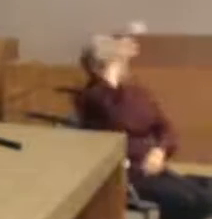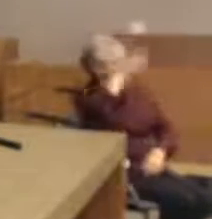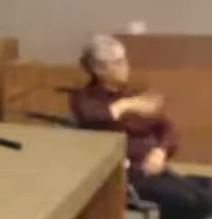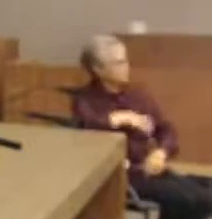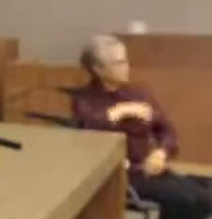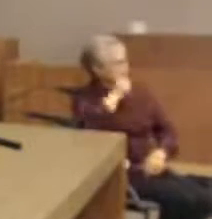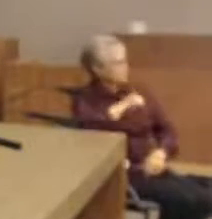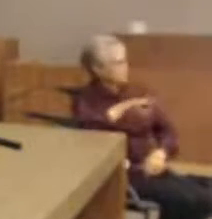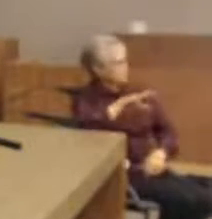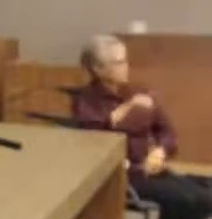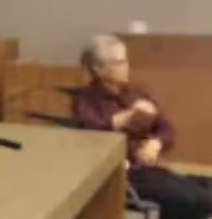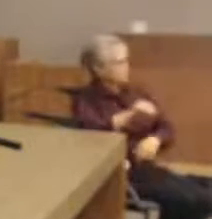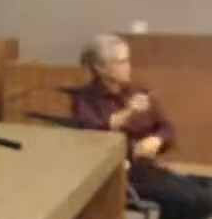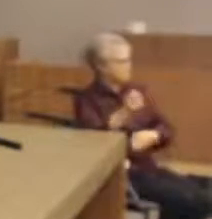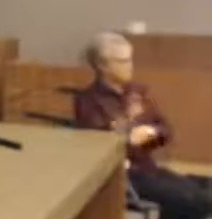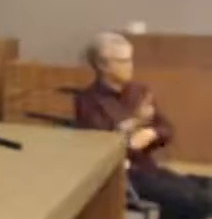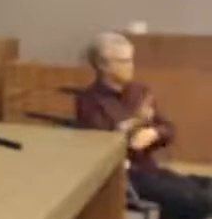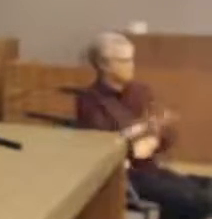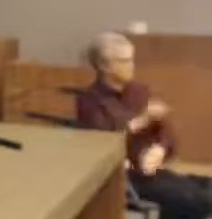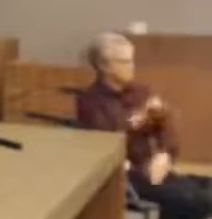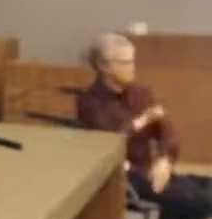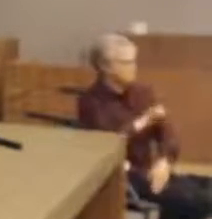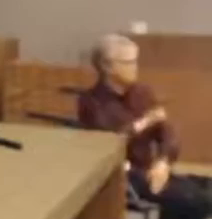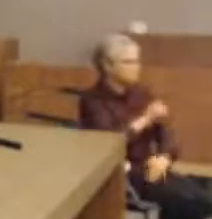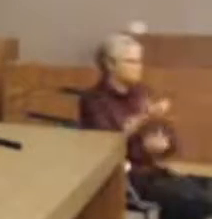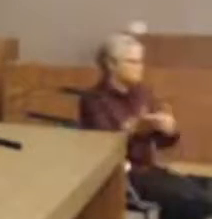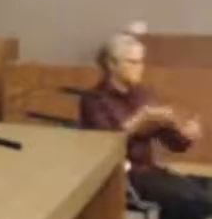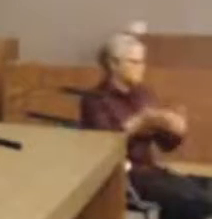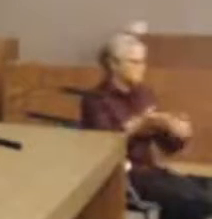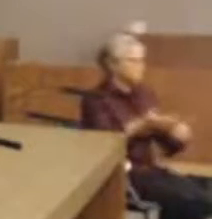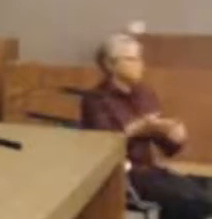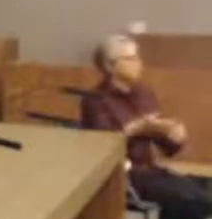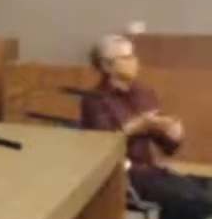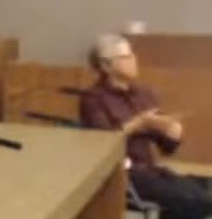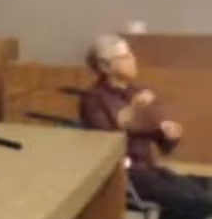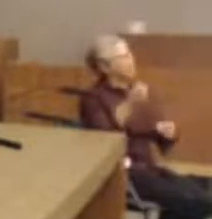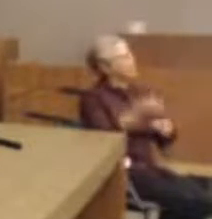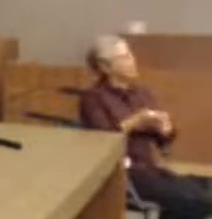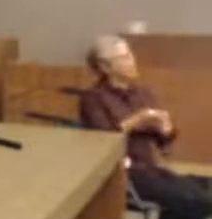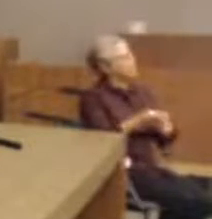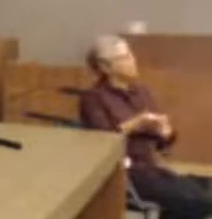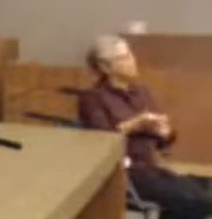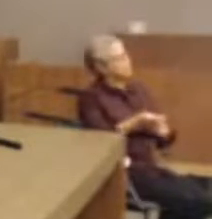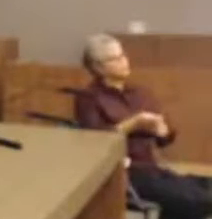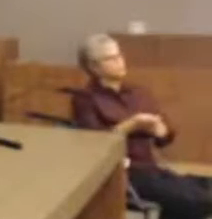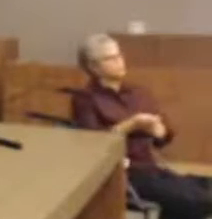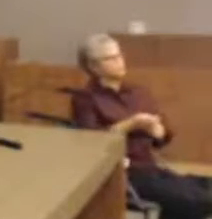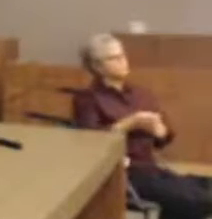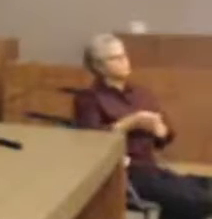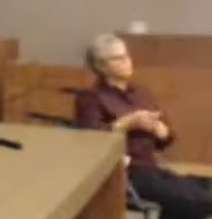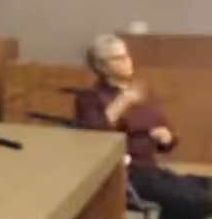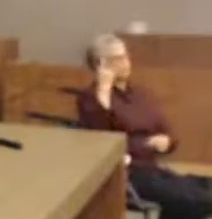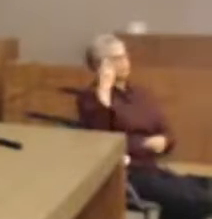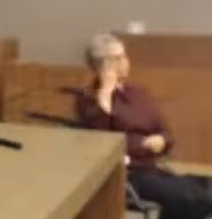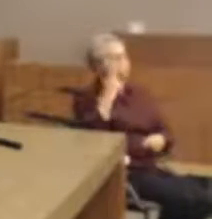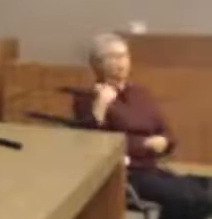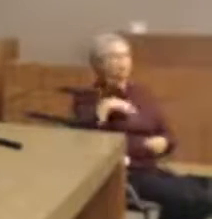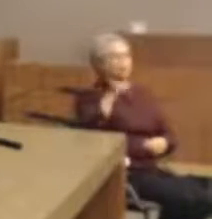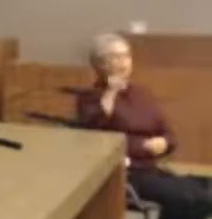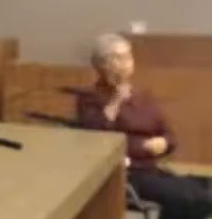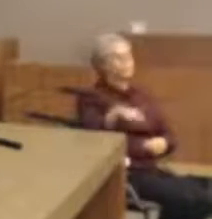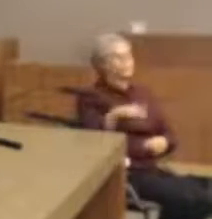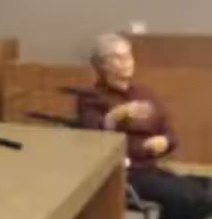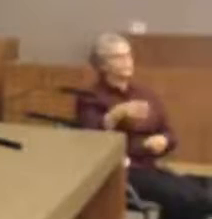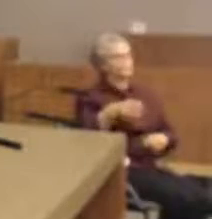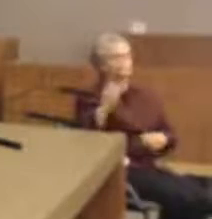Well, they shouldn't have been out there, and if they weren't drinking, this wouldn't have happened, and that's why people shouldn't be on the street. We've got a lot of judgment, but there's